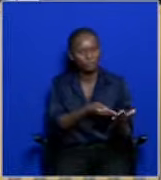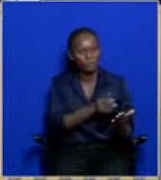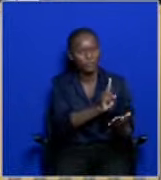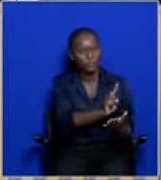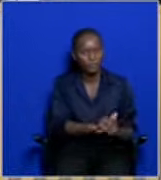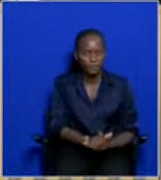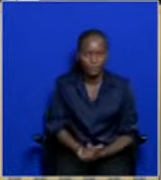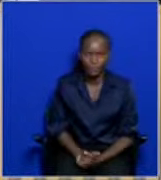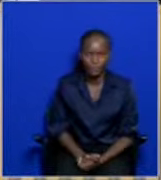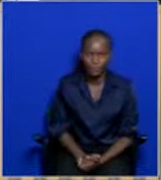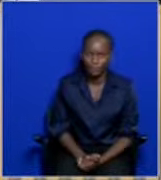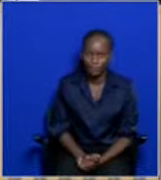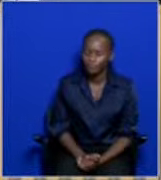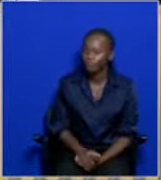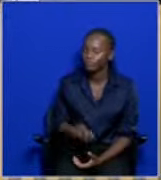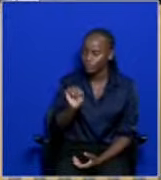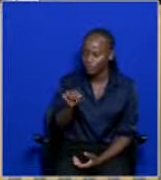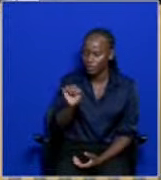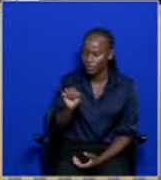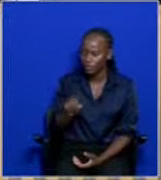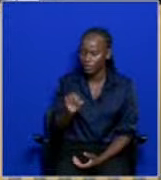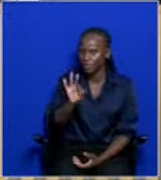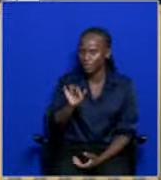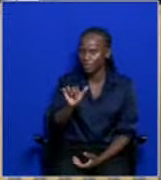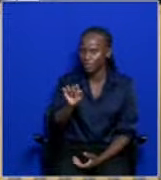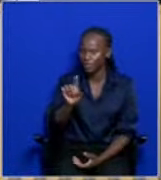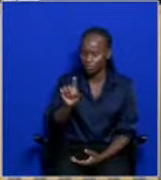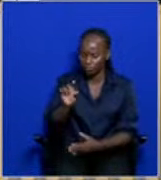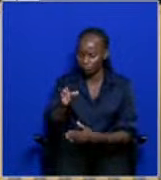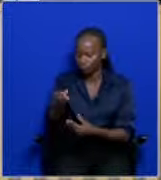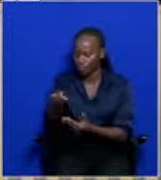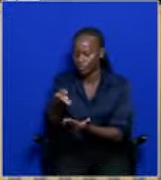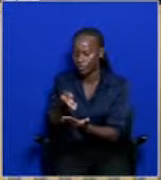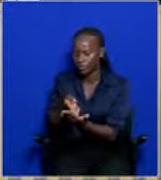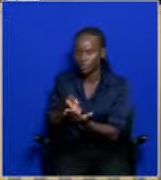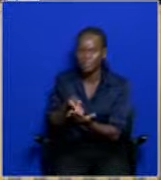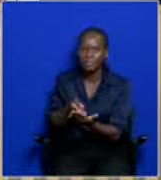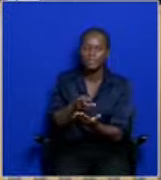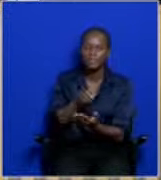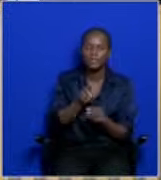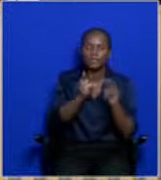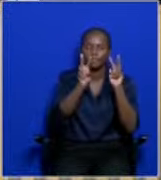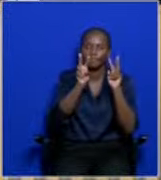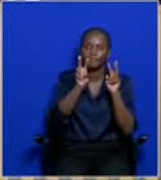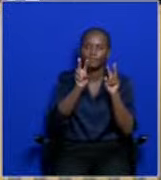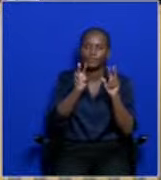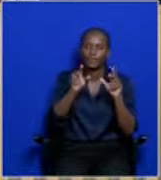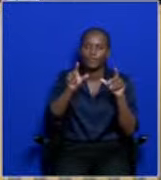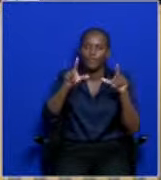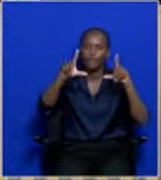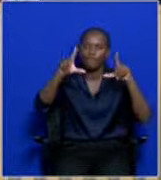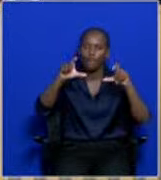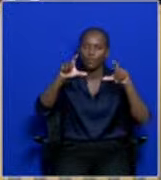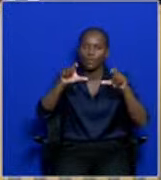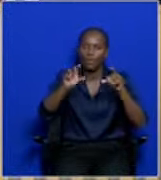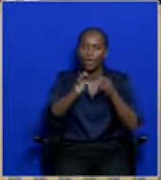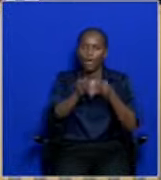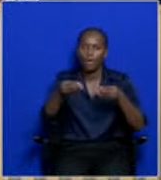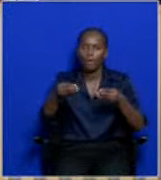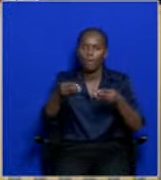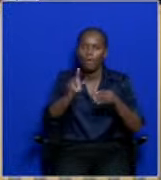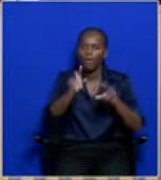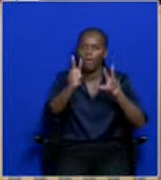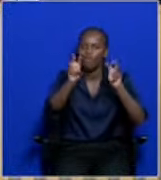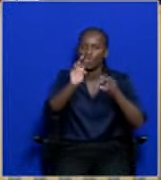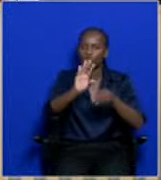361, I have a photo album. And if we then go back, again, it appears like it's